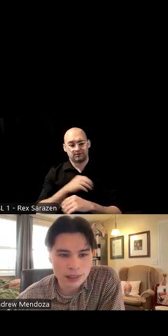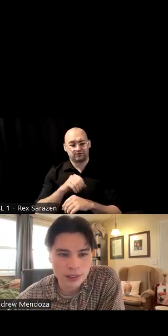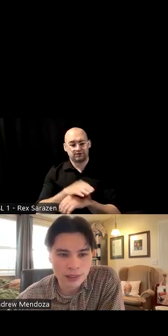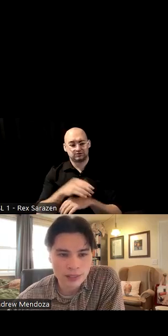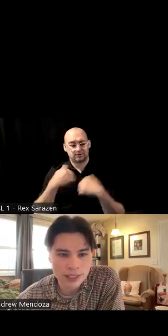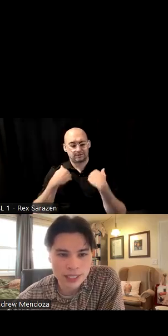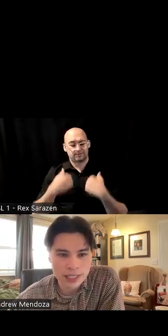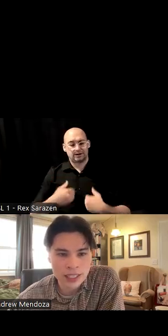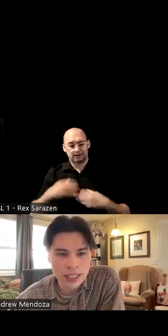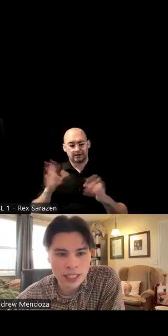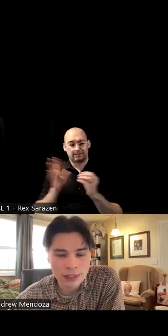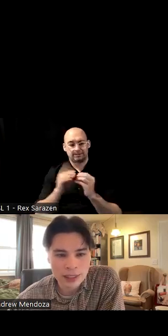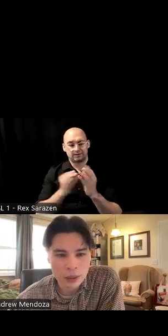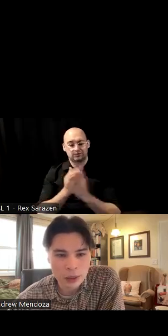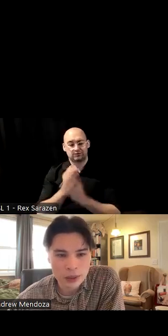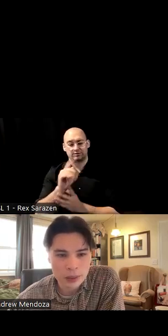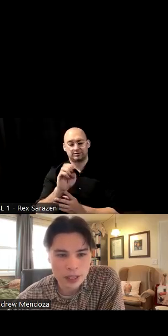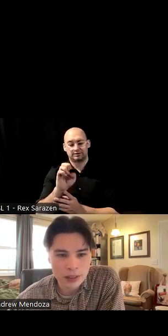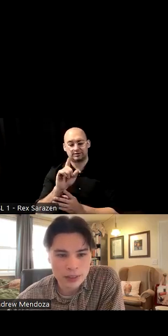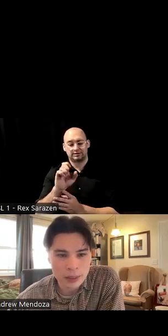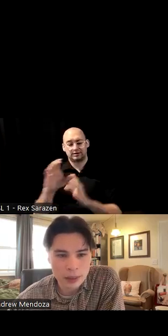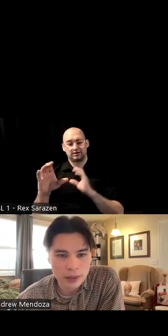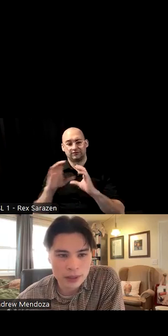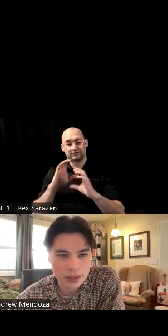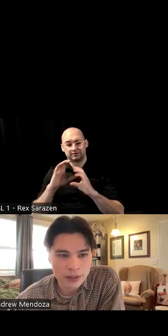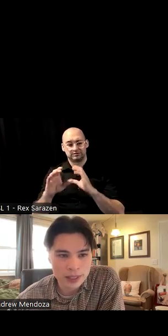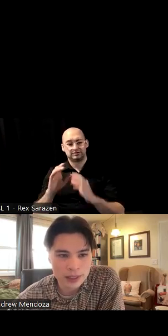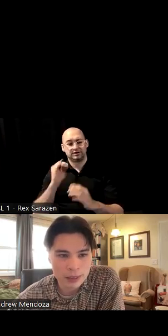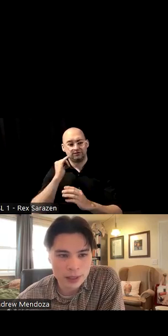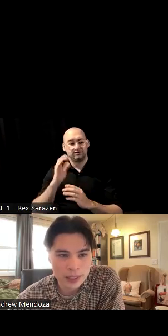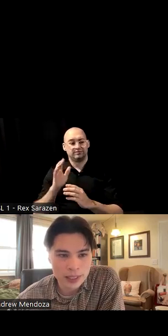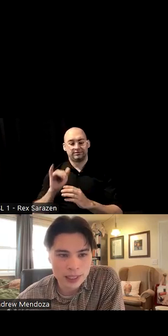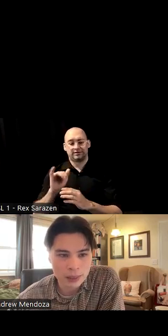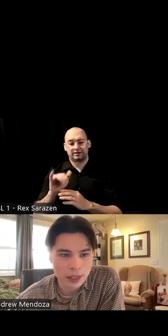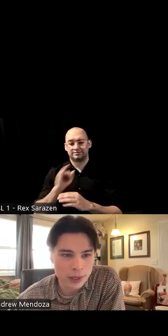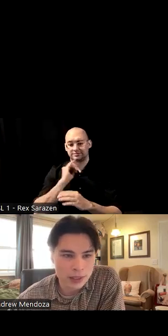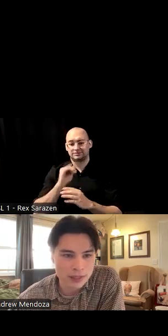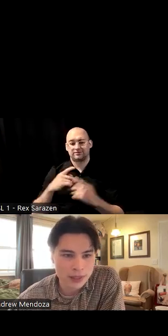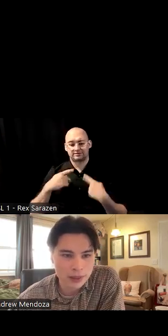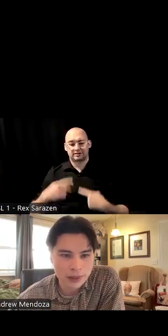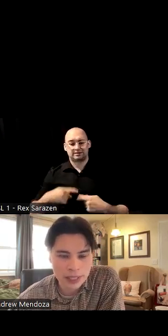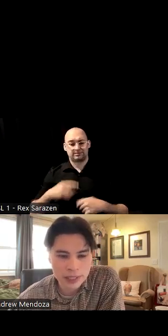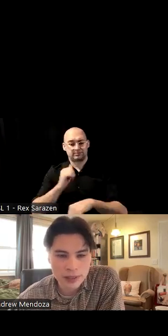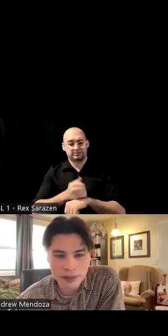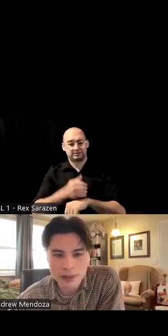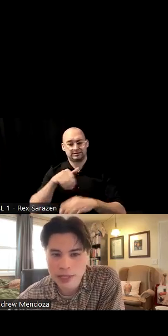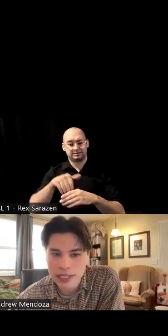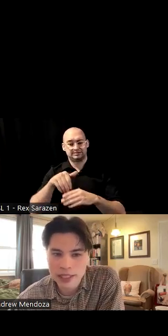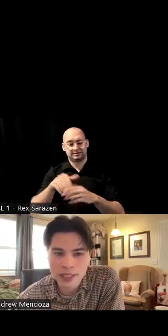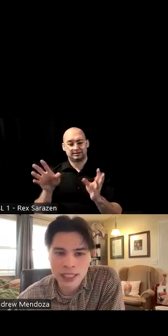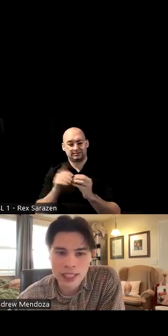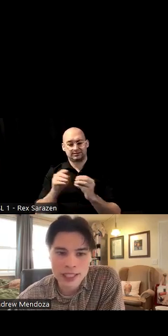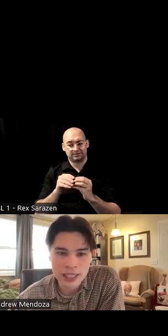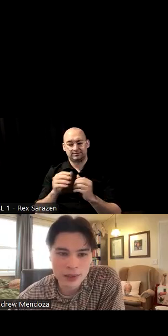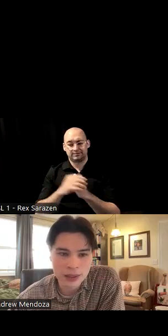via teleconferencing if a quorum of the members are physically present at the primary physical location for the